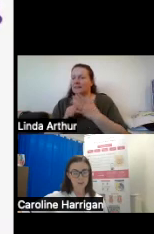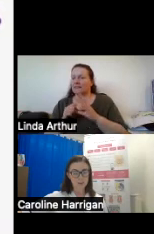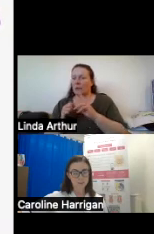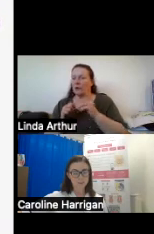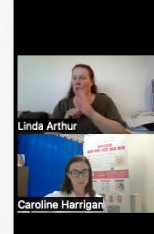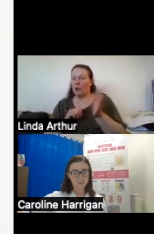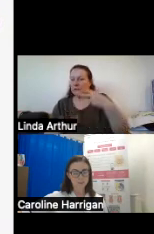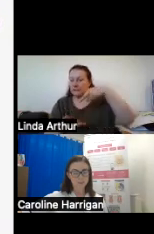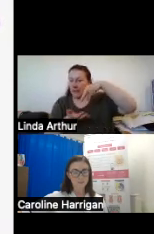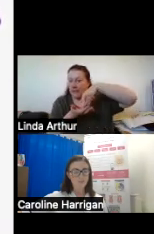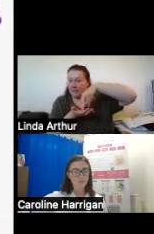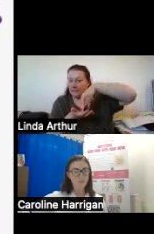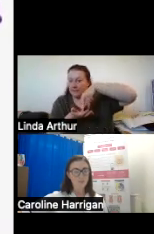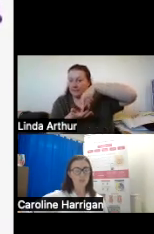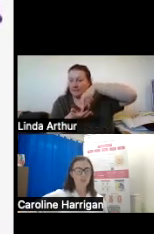stand up.